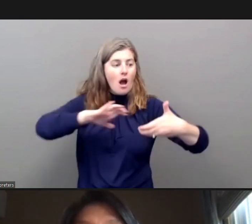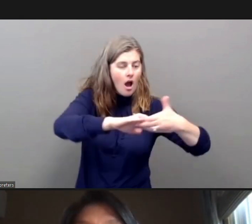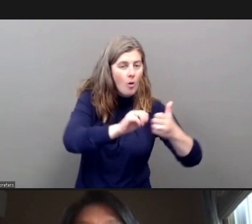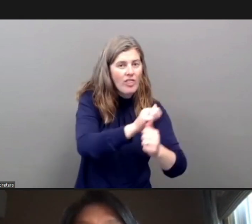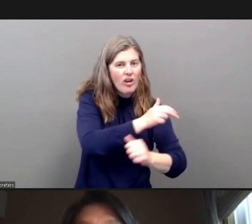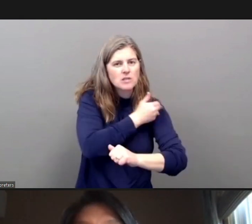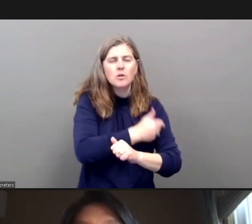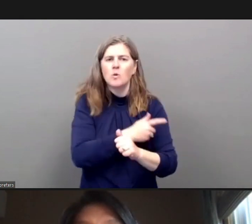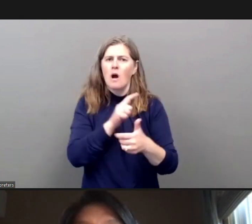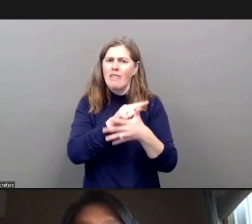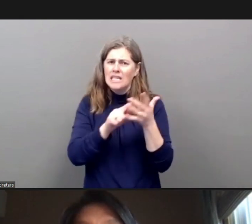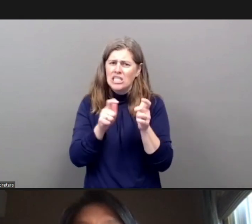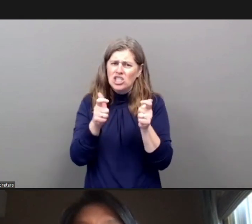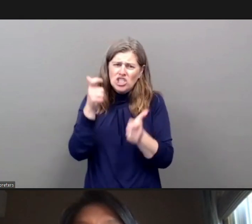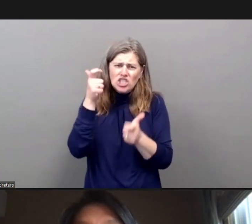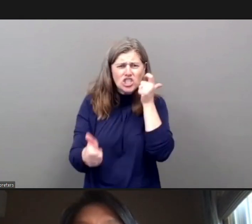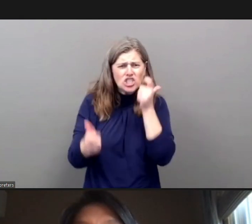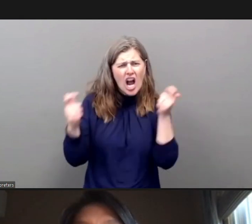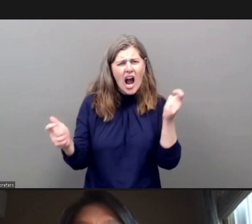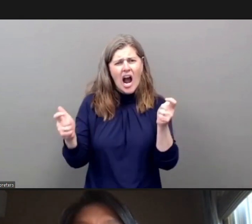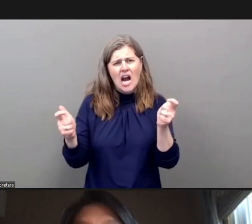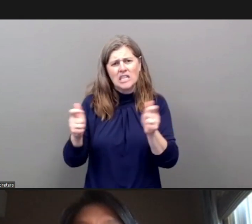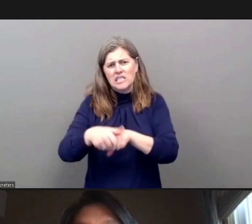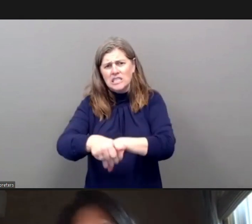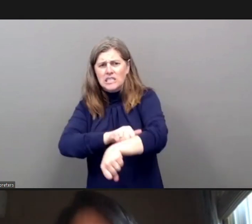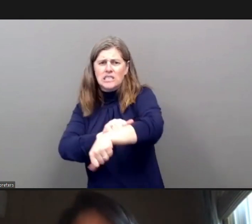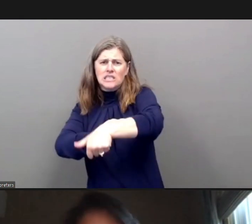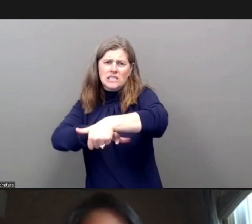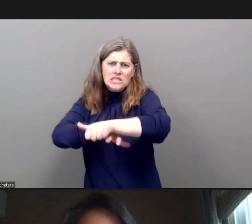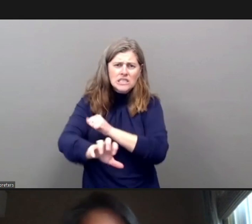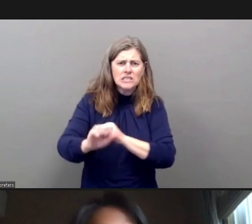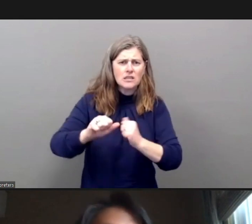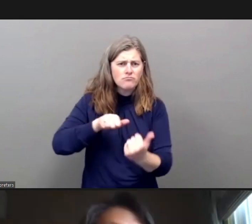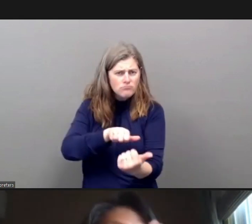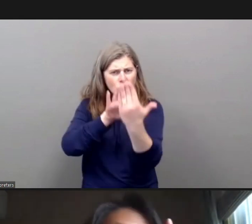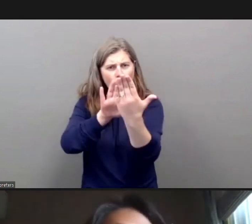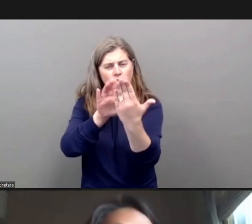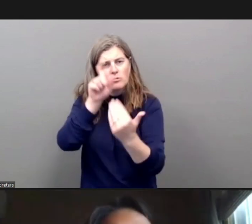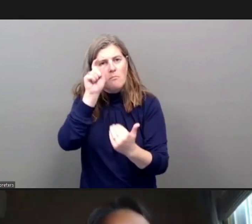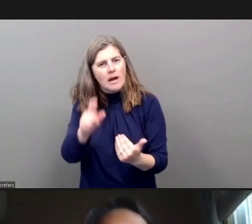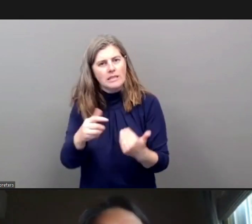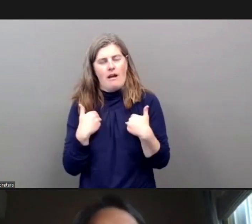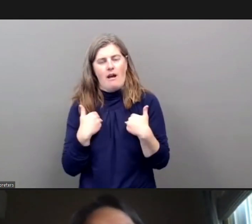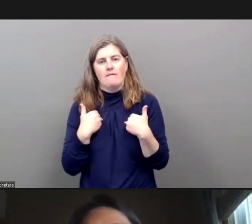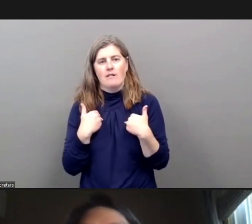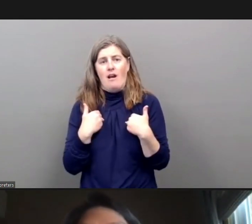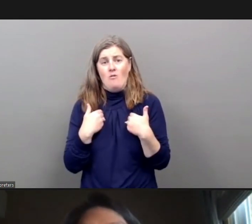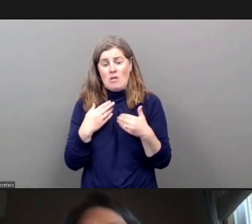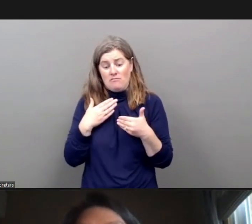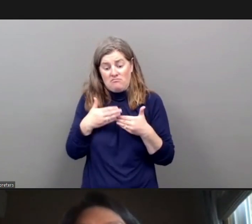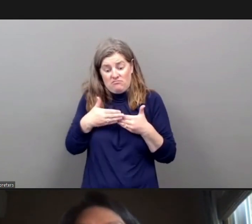massive, long-range undertaking. So I think the short run